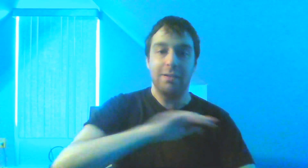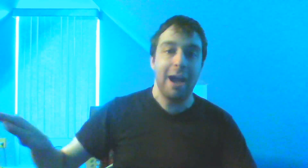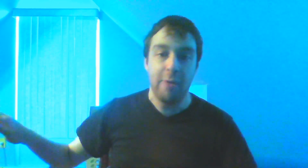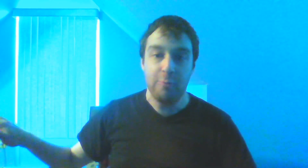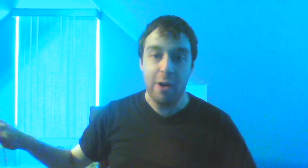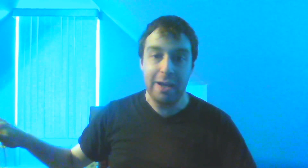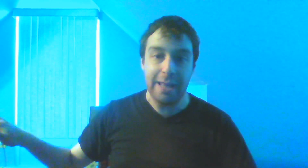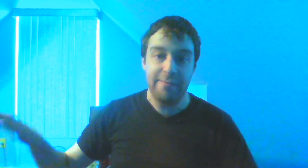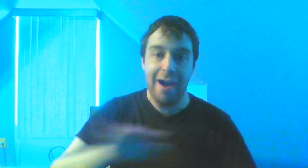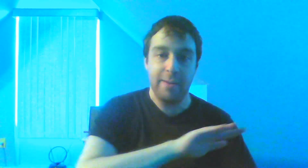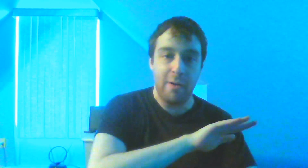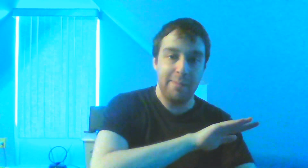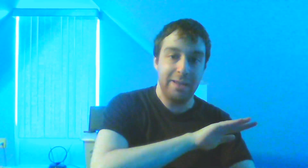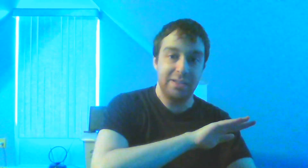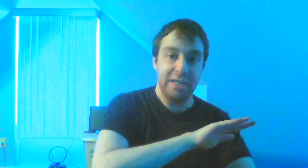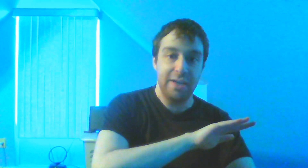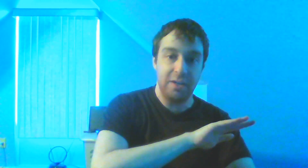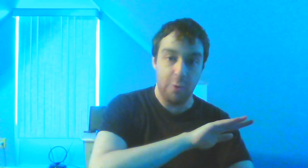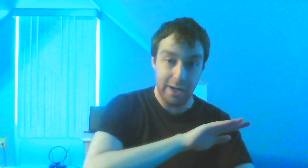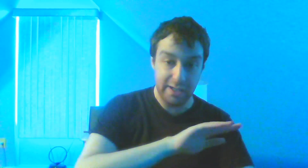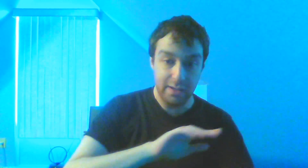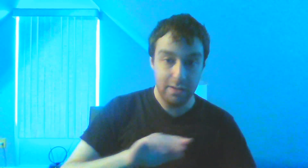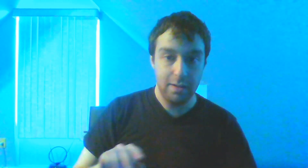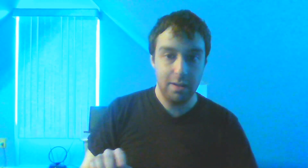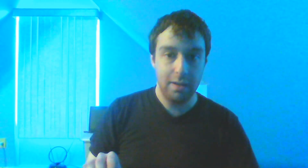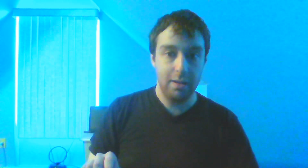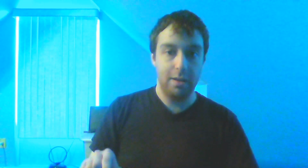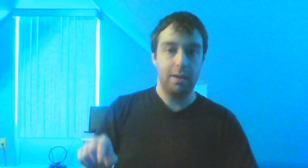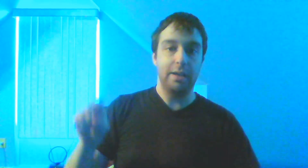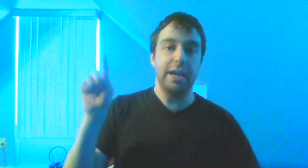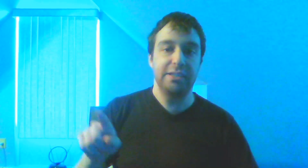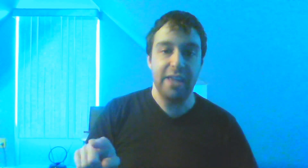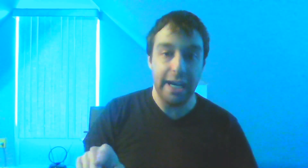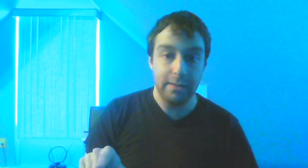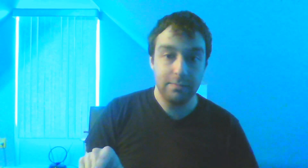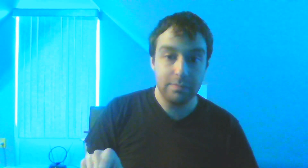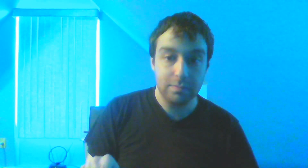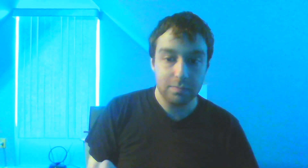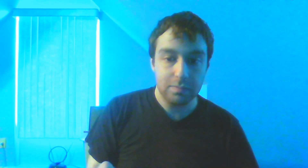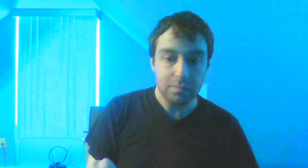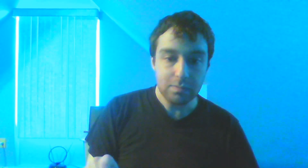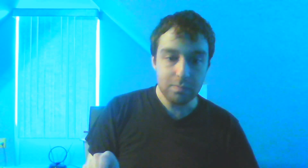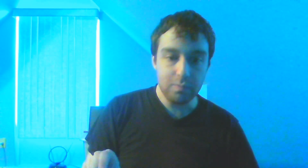about 911 and the fire department in the city of New York. Here's the thing.